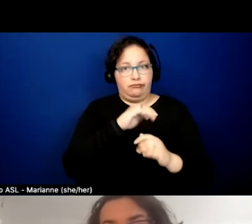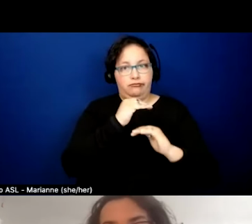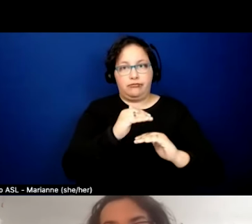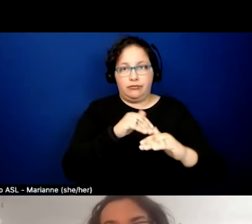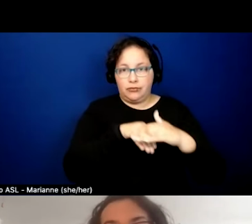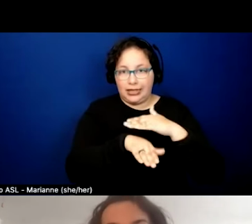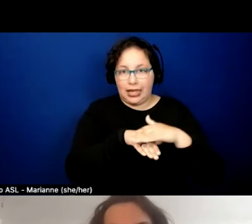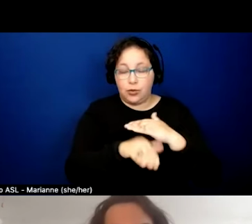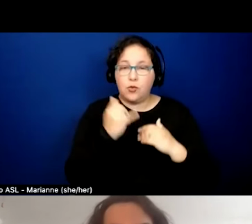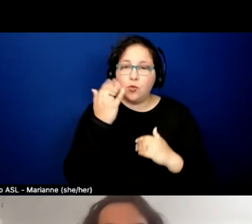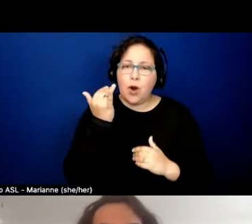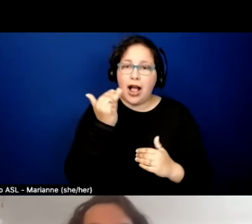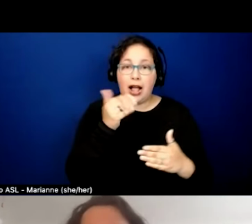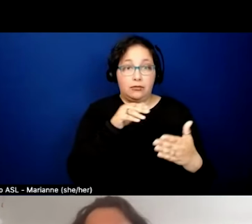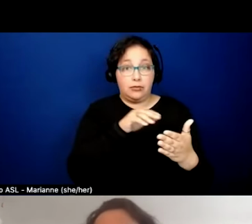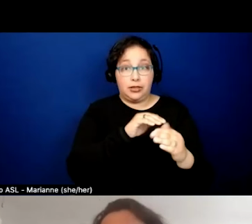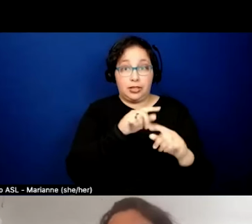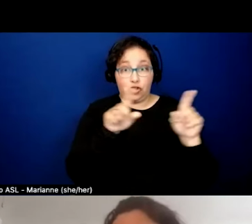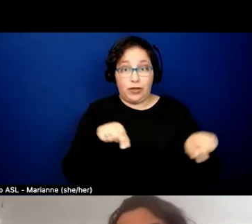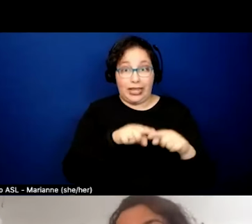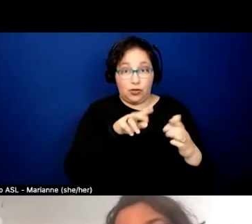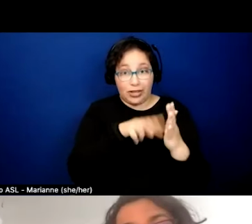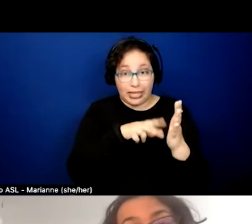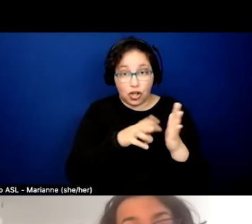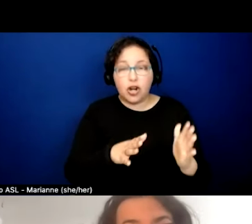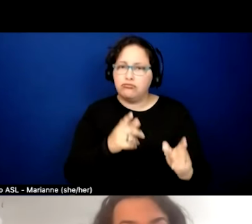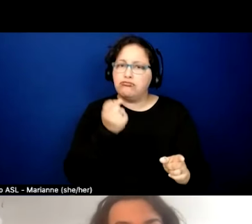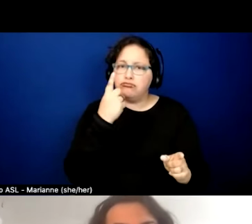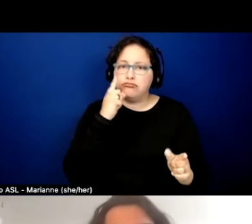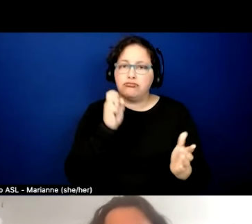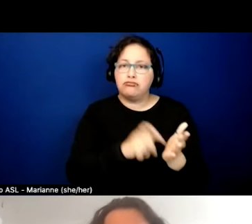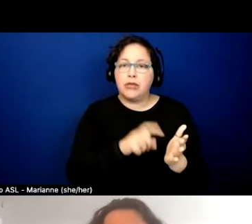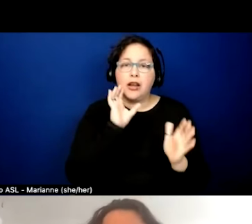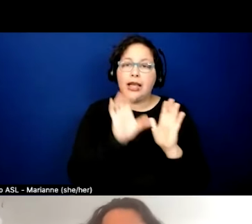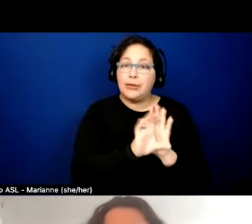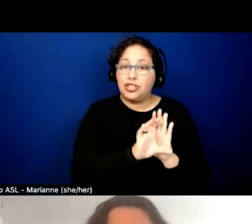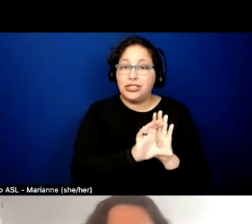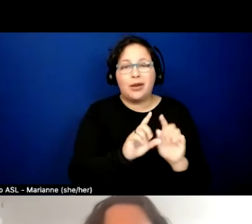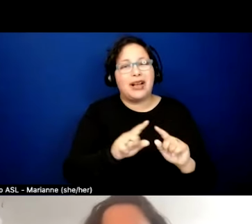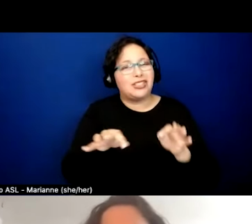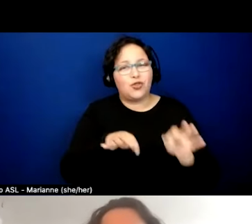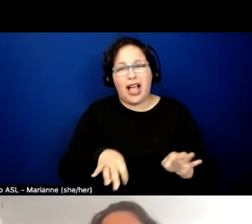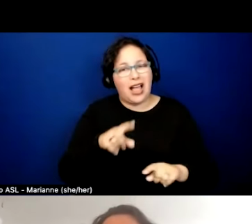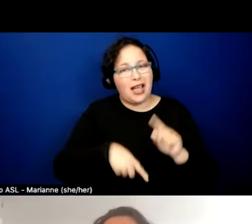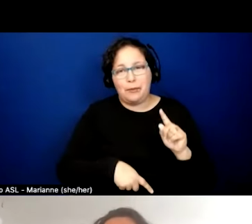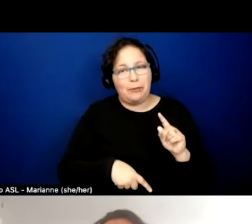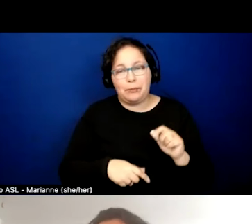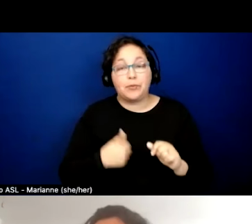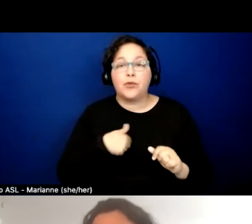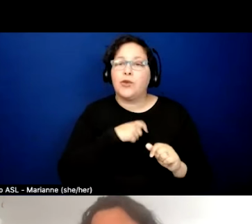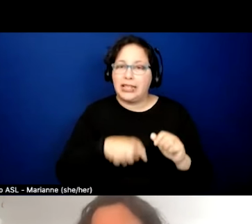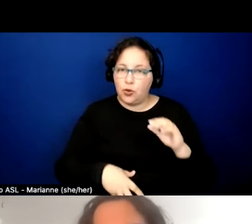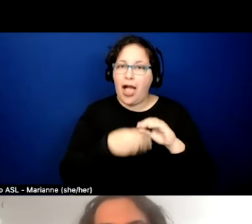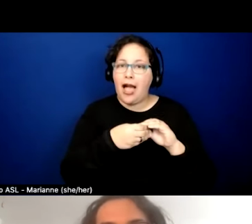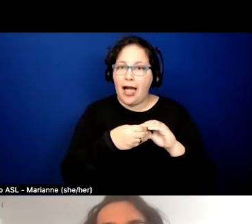screen reader can access it. For example, screen readers recognize images, but they cannot describe them. We need to add